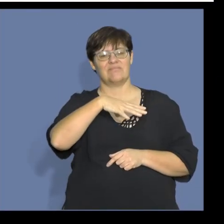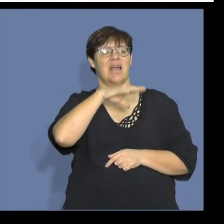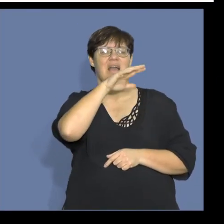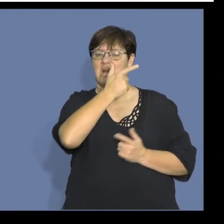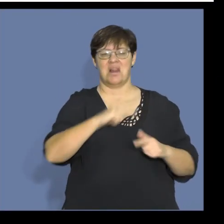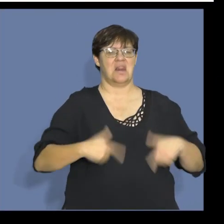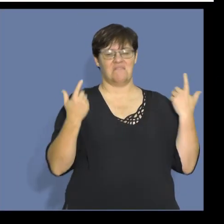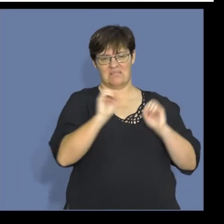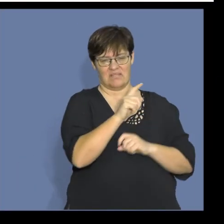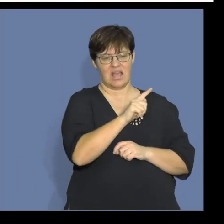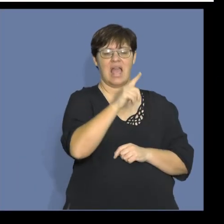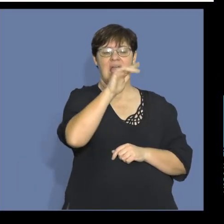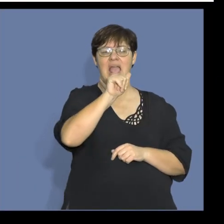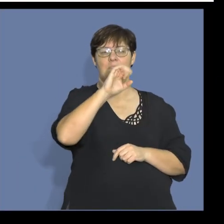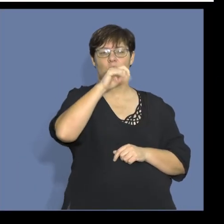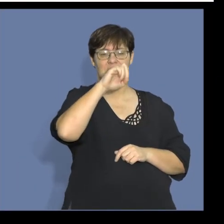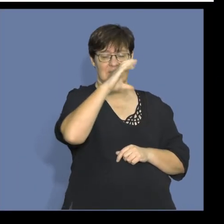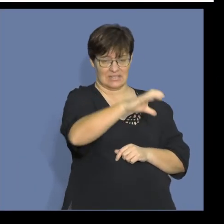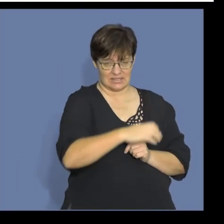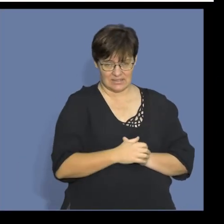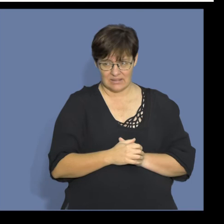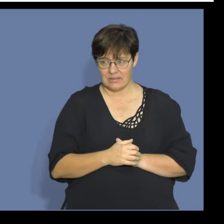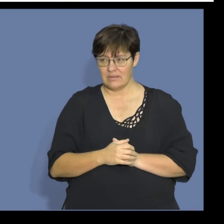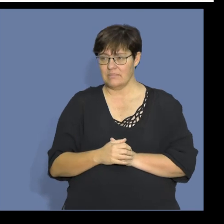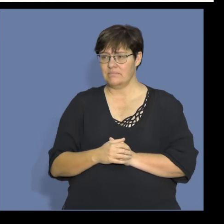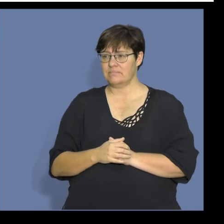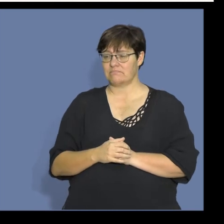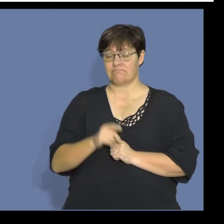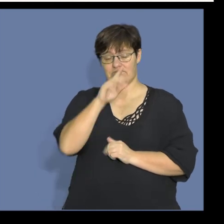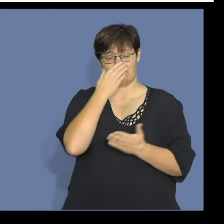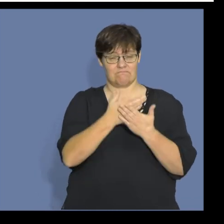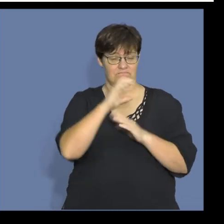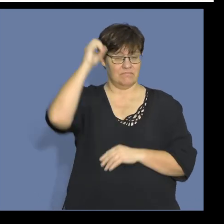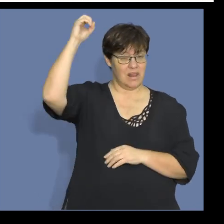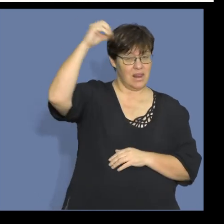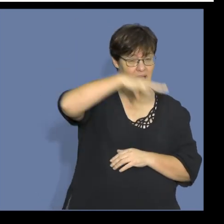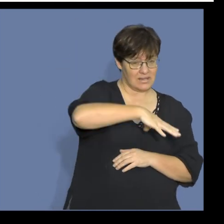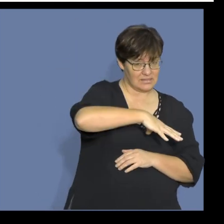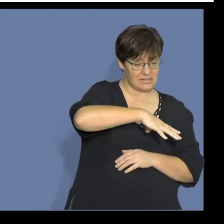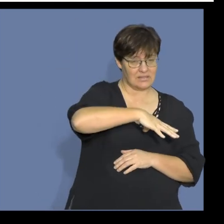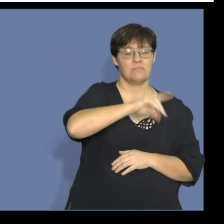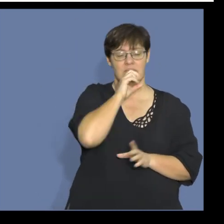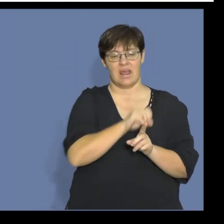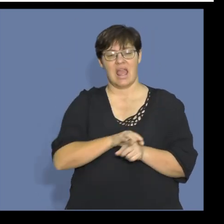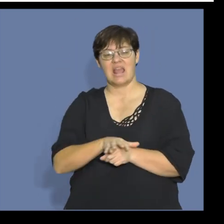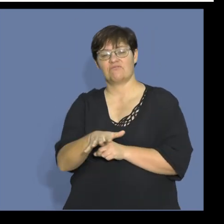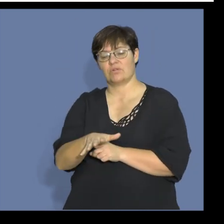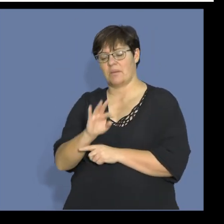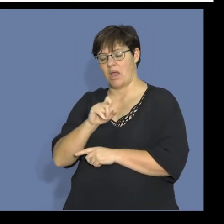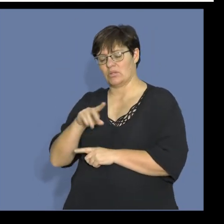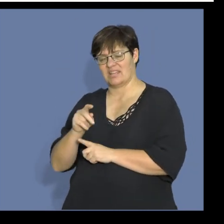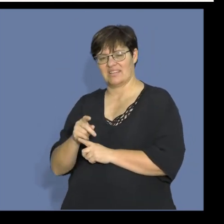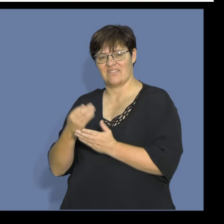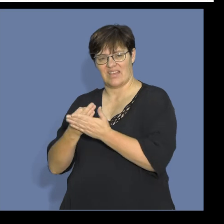that sunlight is a factor that affects these living organisms. So if we talk about the availability of sunlight, these